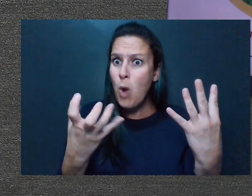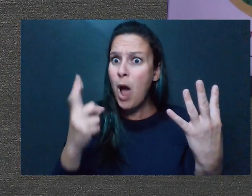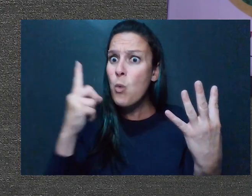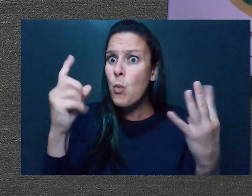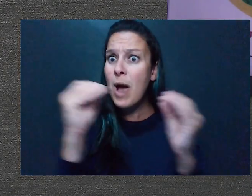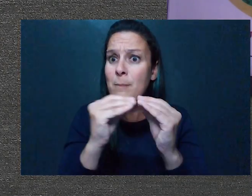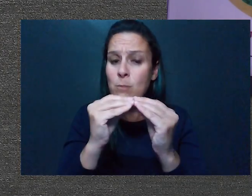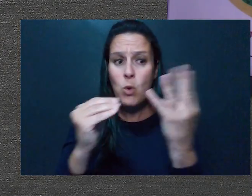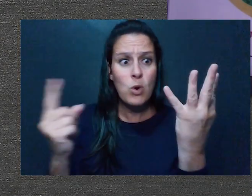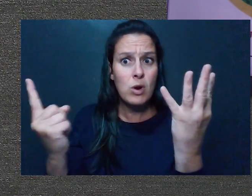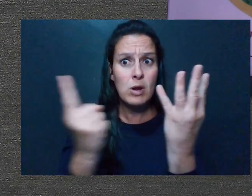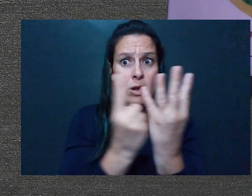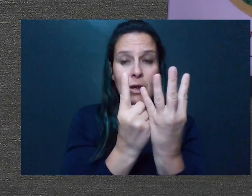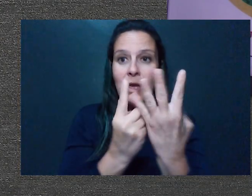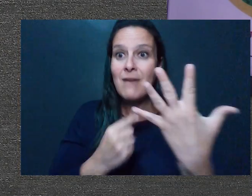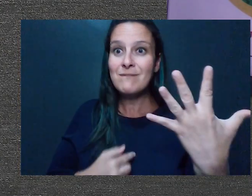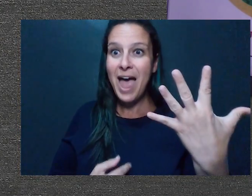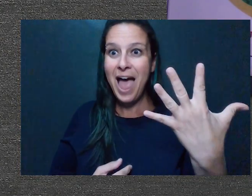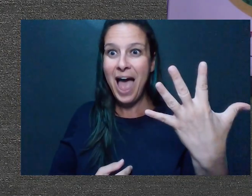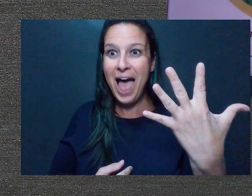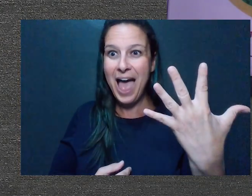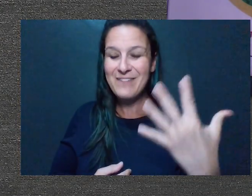That's math. This